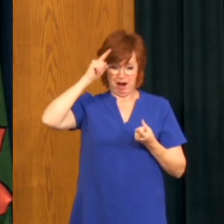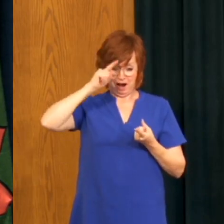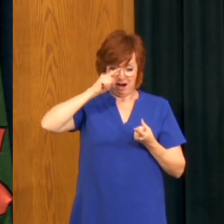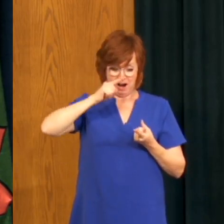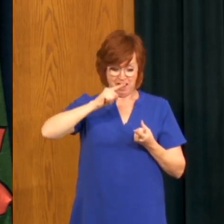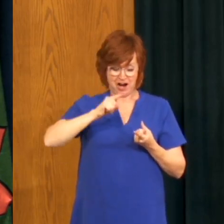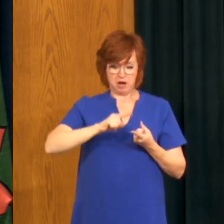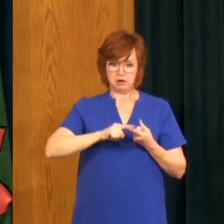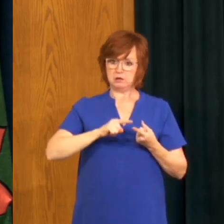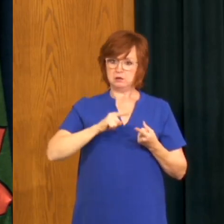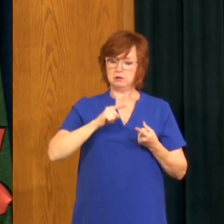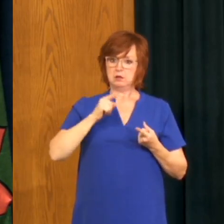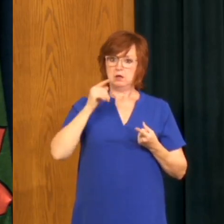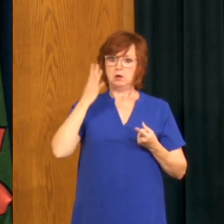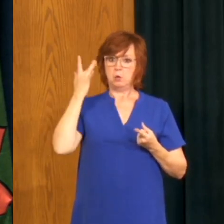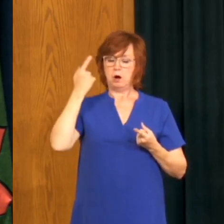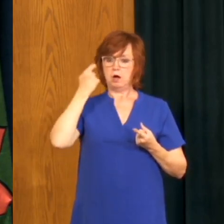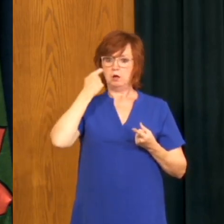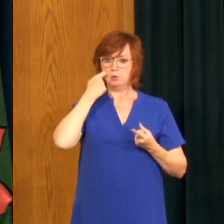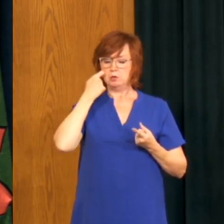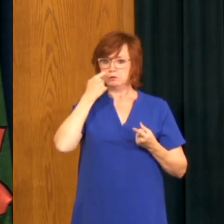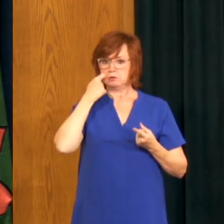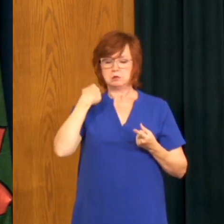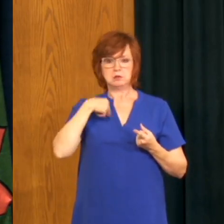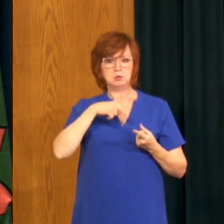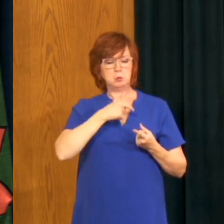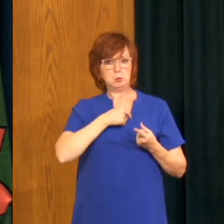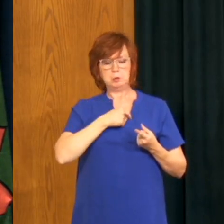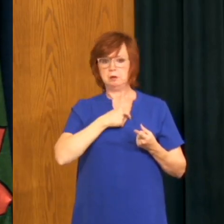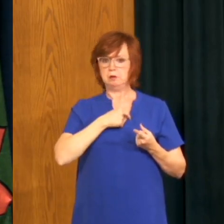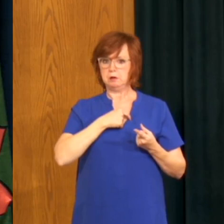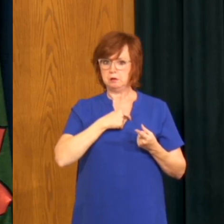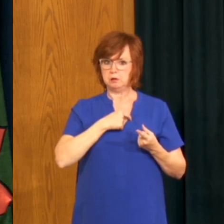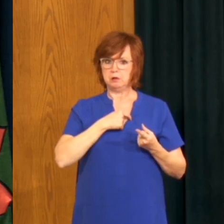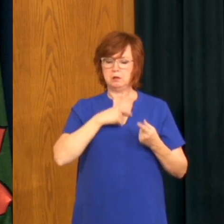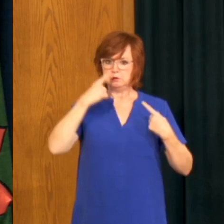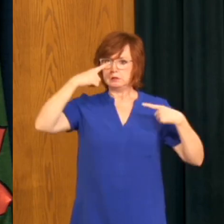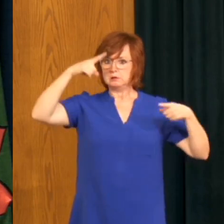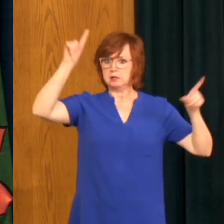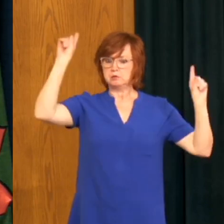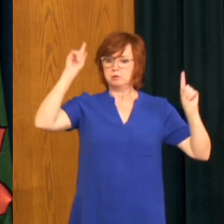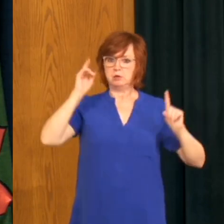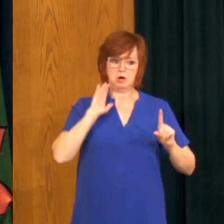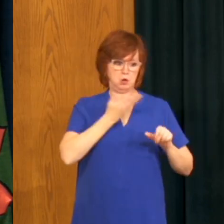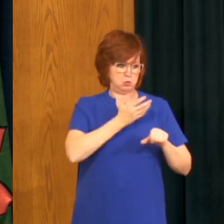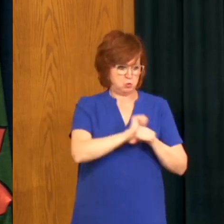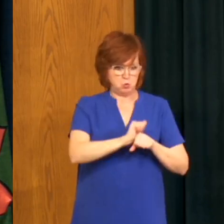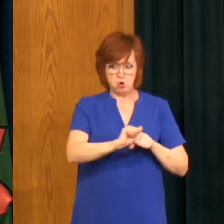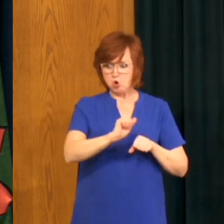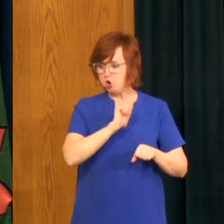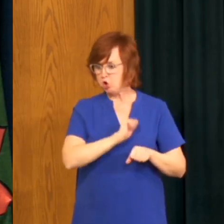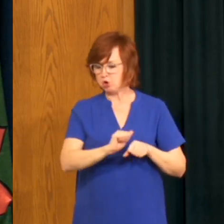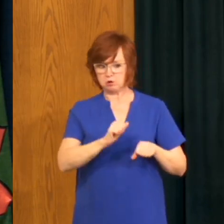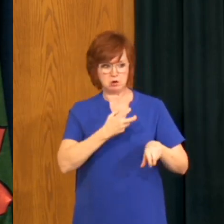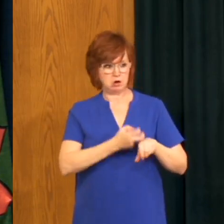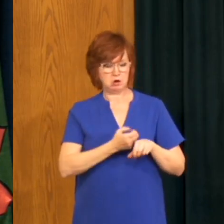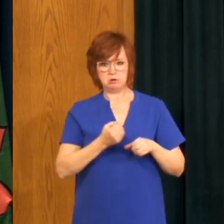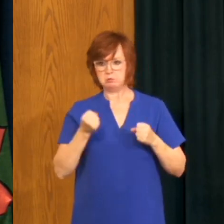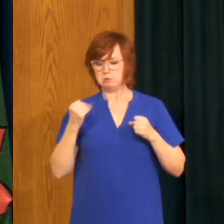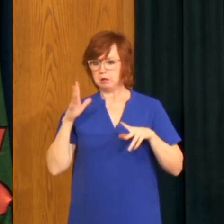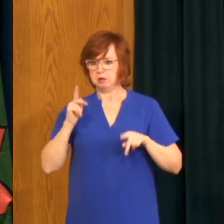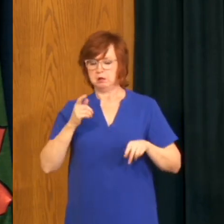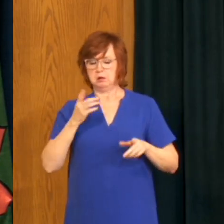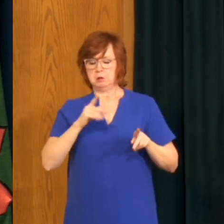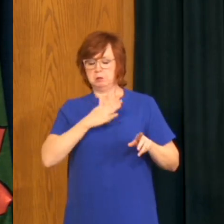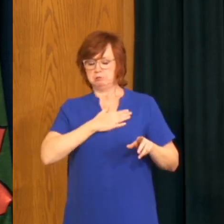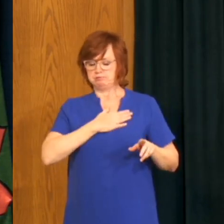there are people that have made great personal sacrifices over the course of the last 3 months in not attending memorial services,